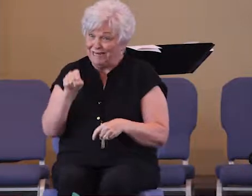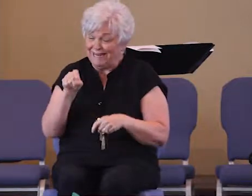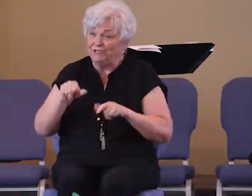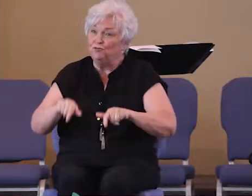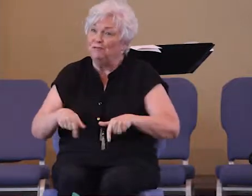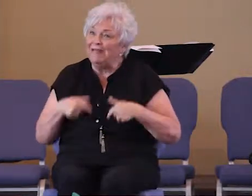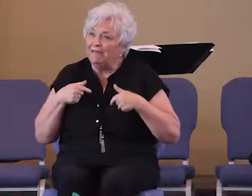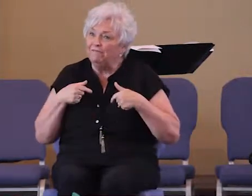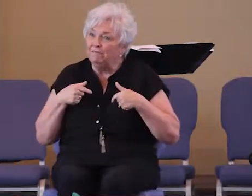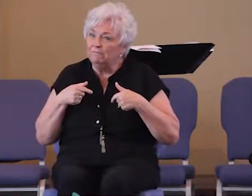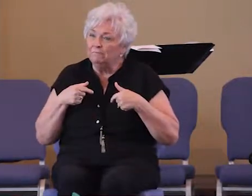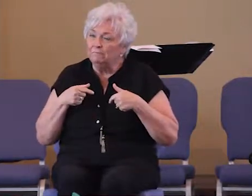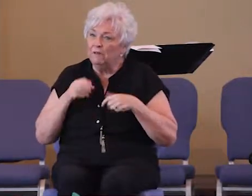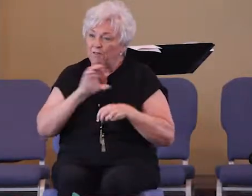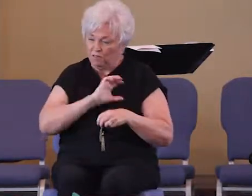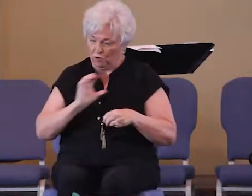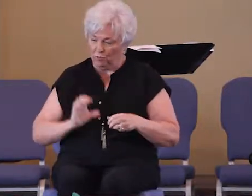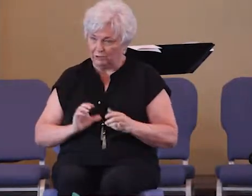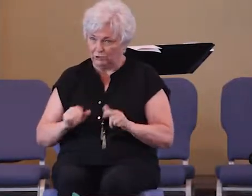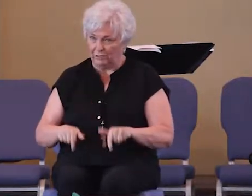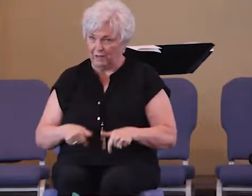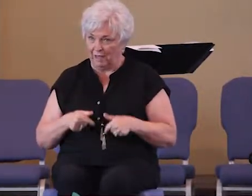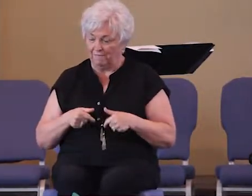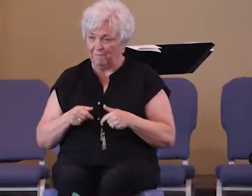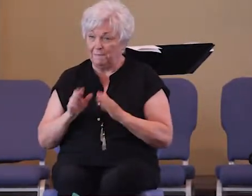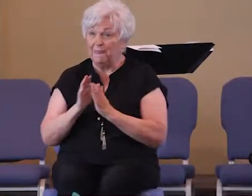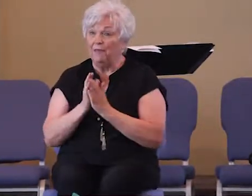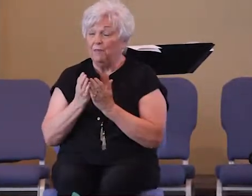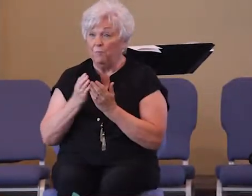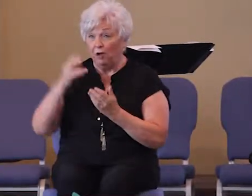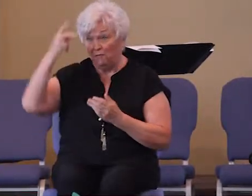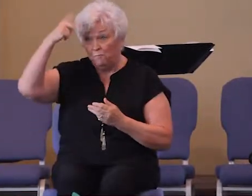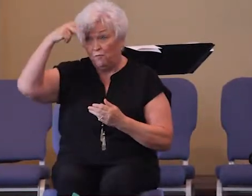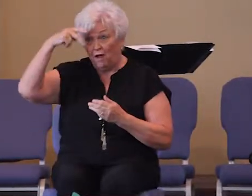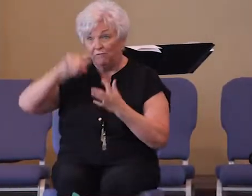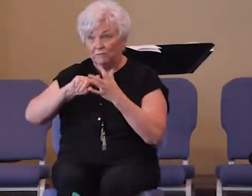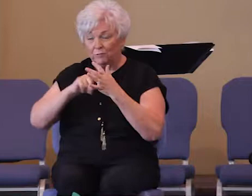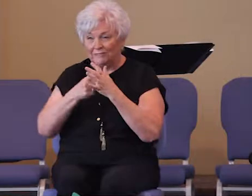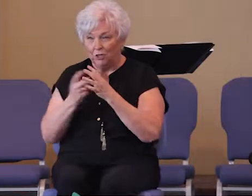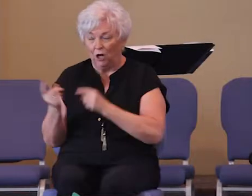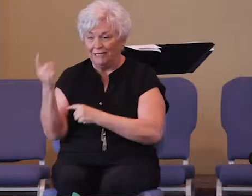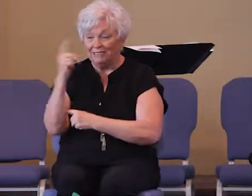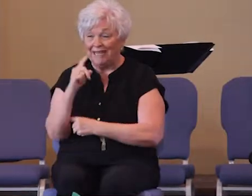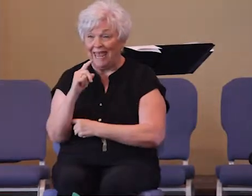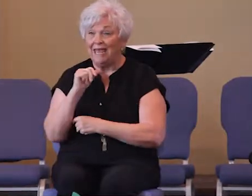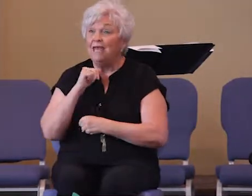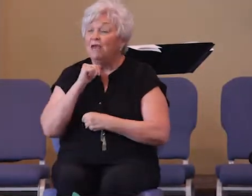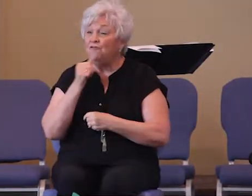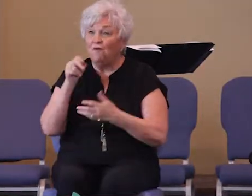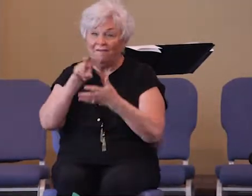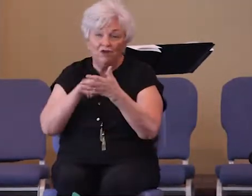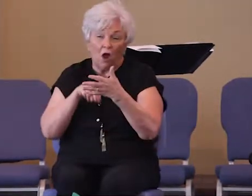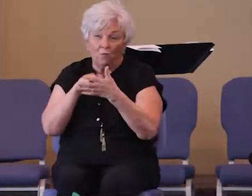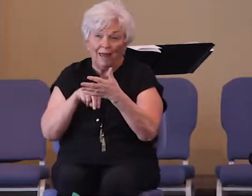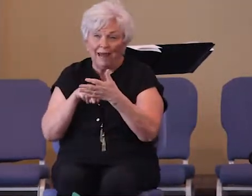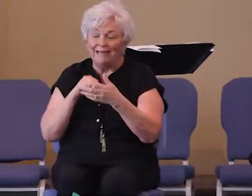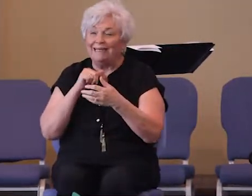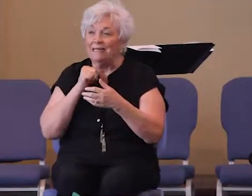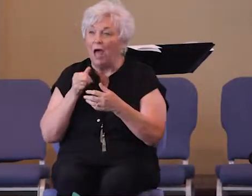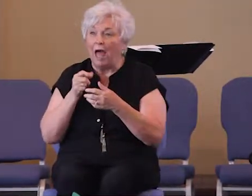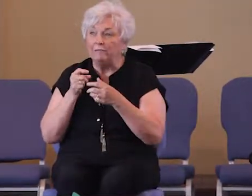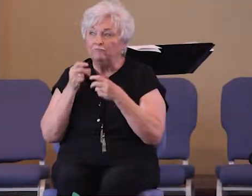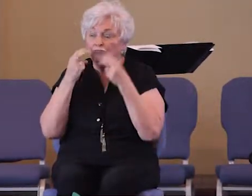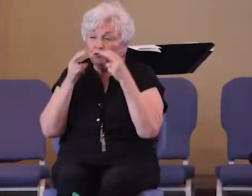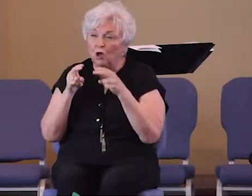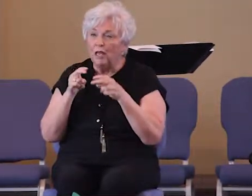life. The book of Proverbs, which we're starting today, so if you haven't read it, I didn't turn around and look and count, but if you haven't